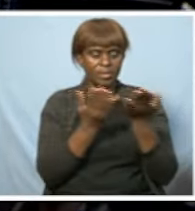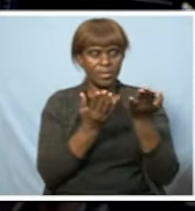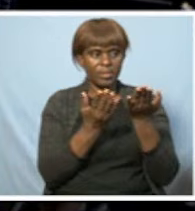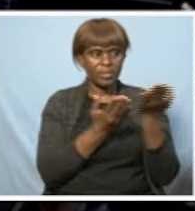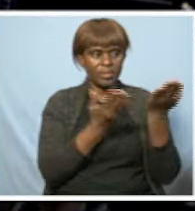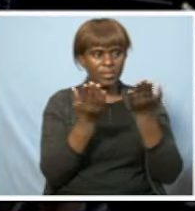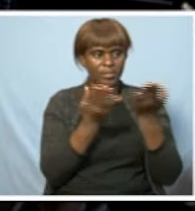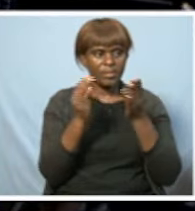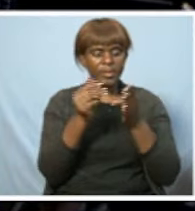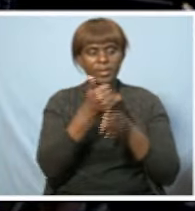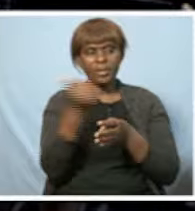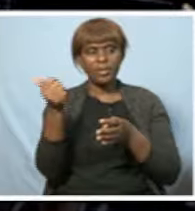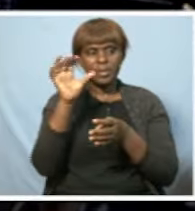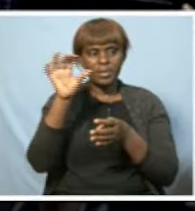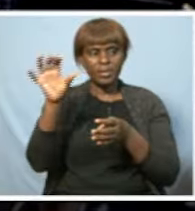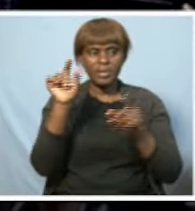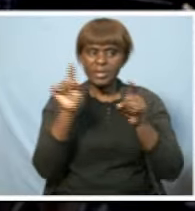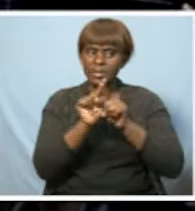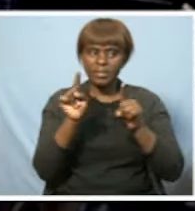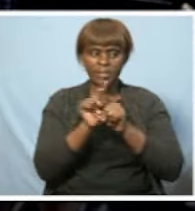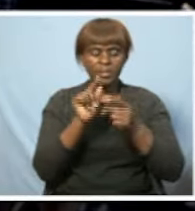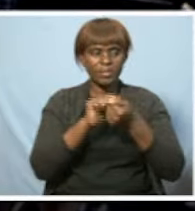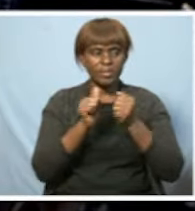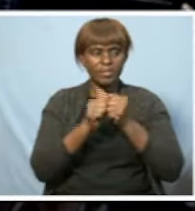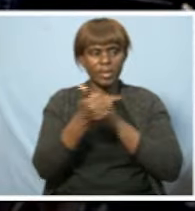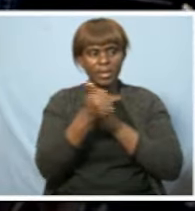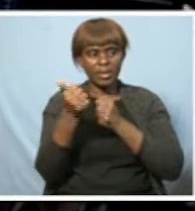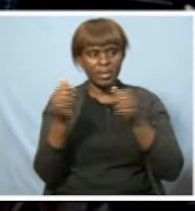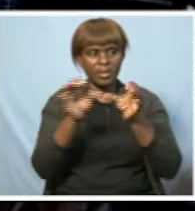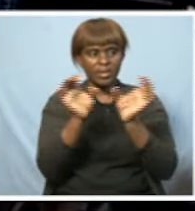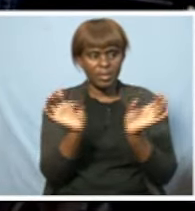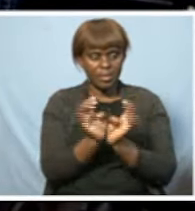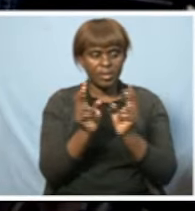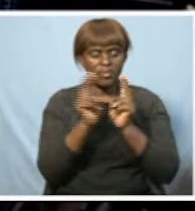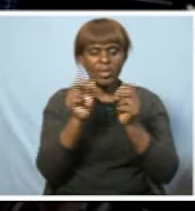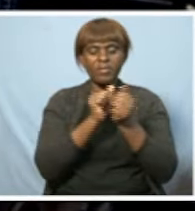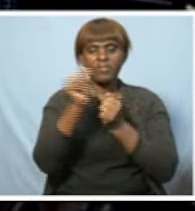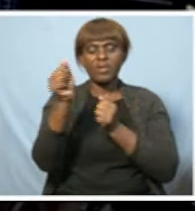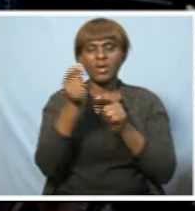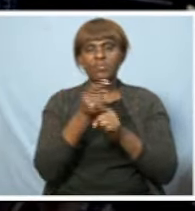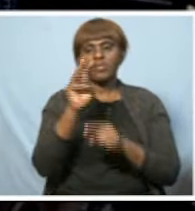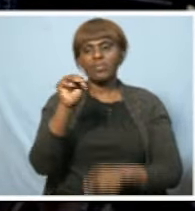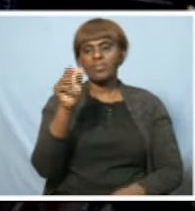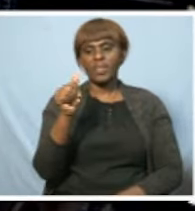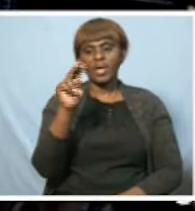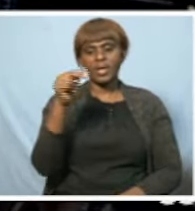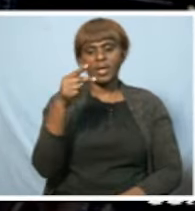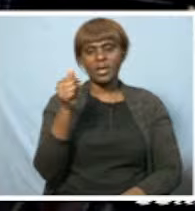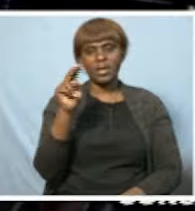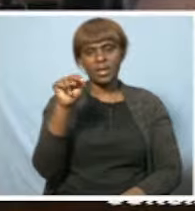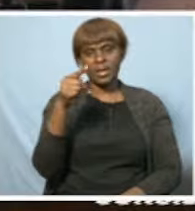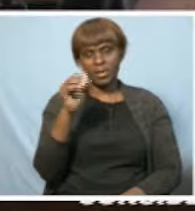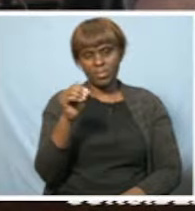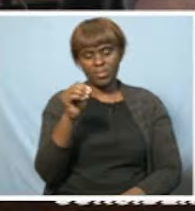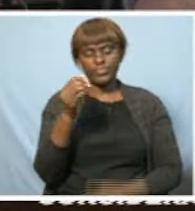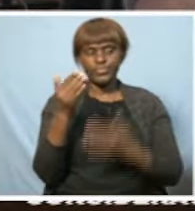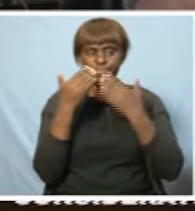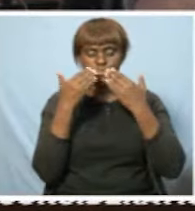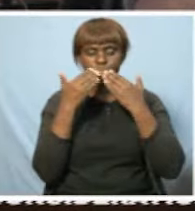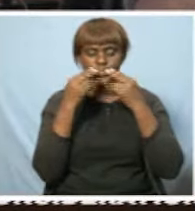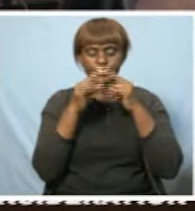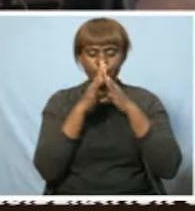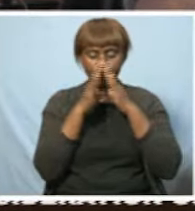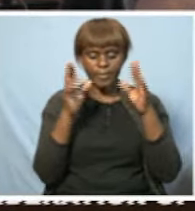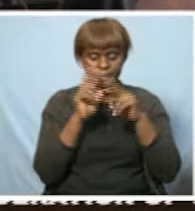in another province. It's almost the same. Another constituency very far from Mangango. Yes, yes. Thank you very much,